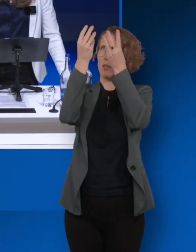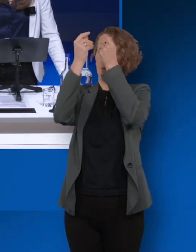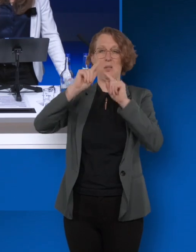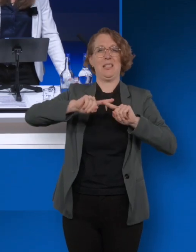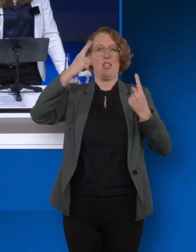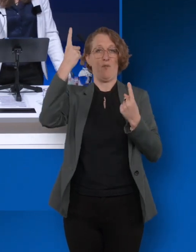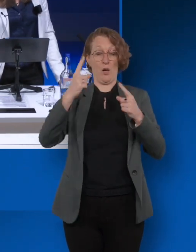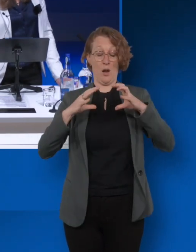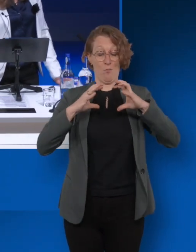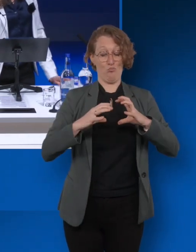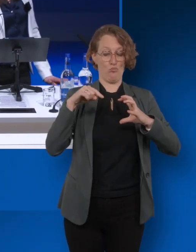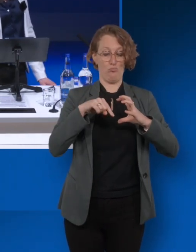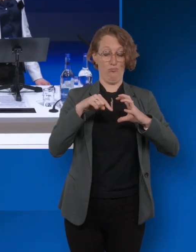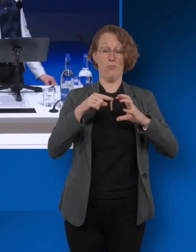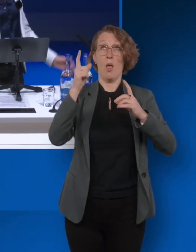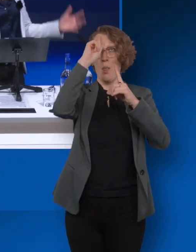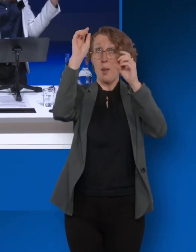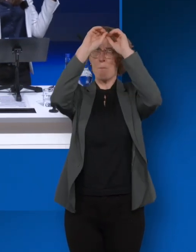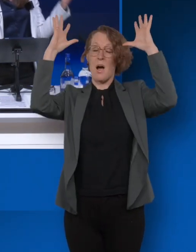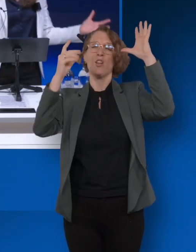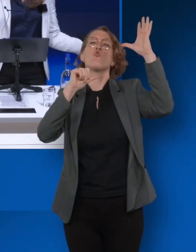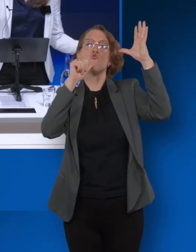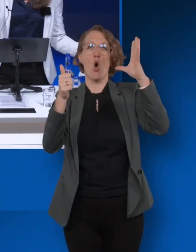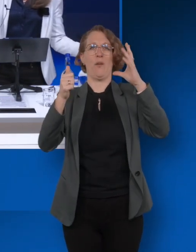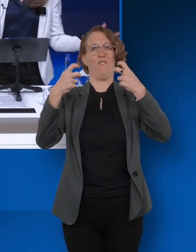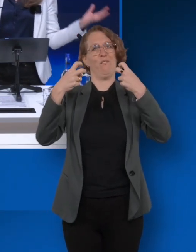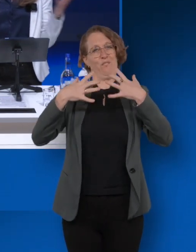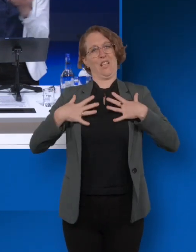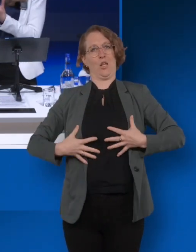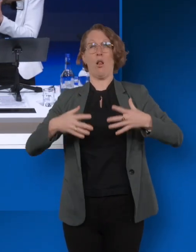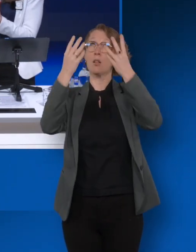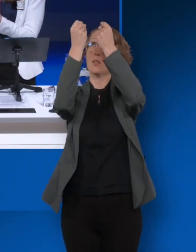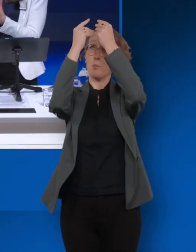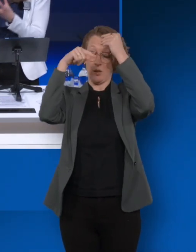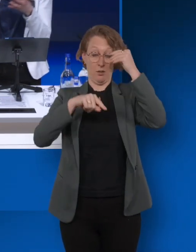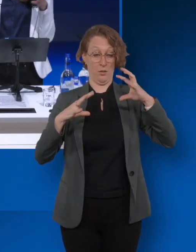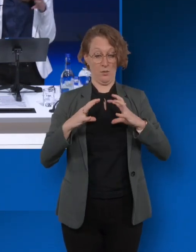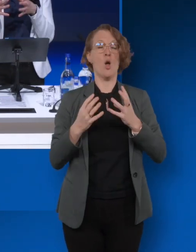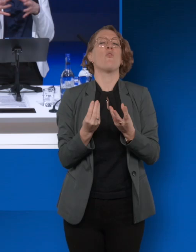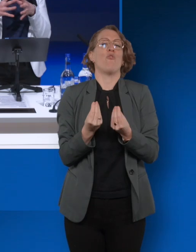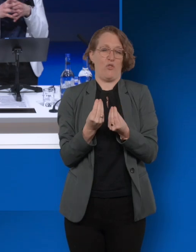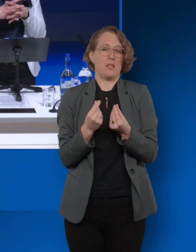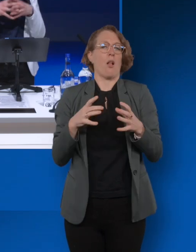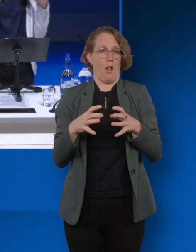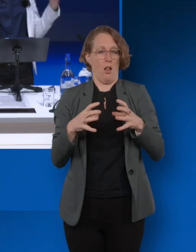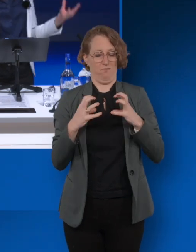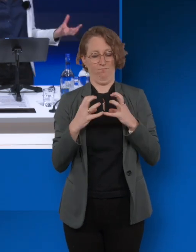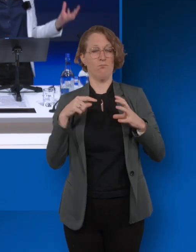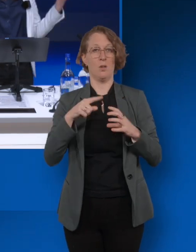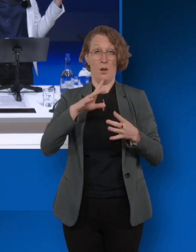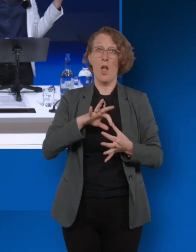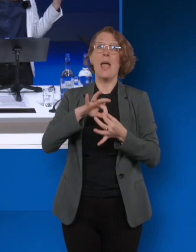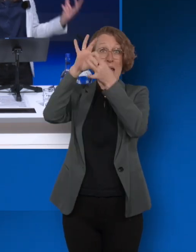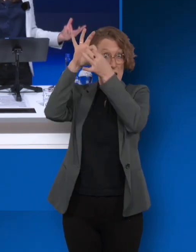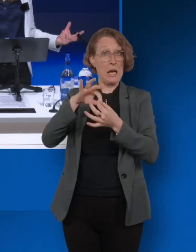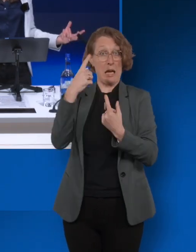a non-physical substance and the brain is a physical substance, and these two things interact very closely, but they